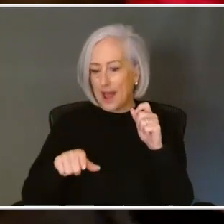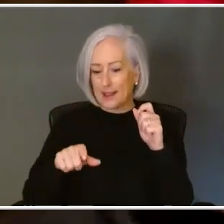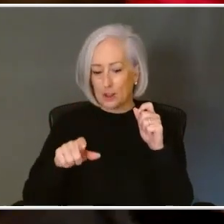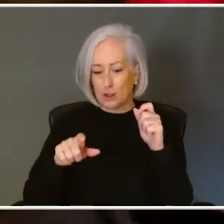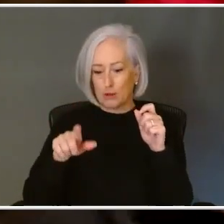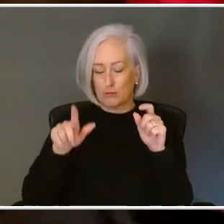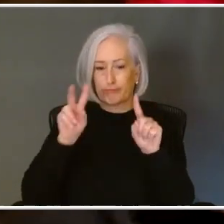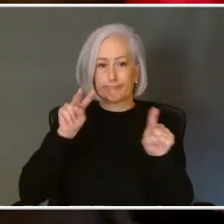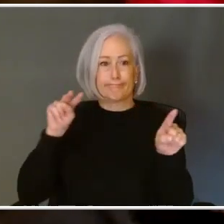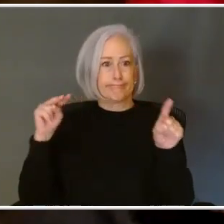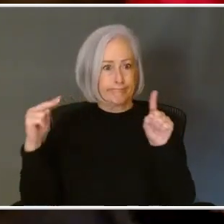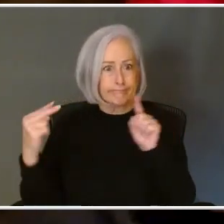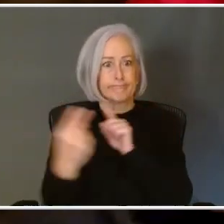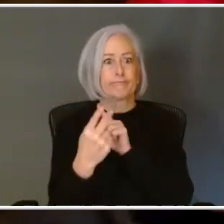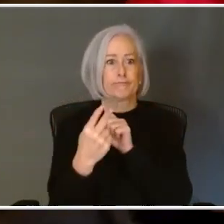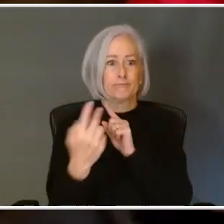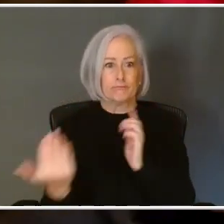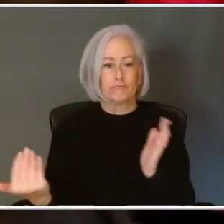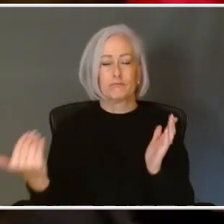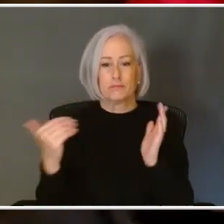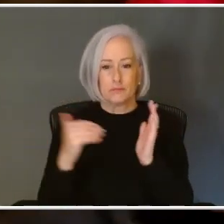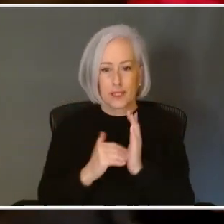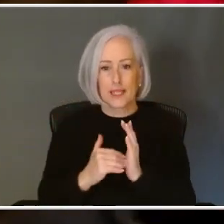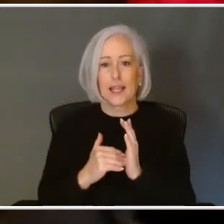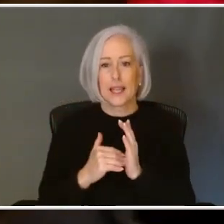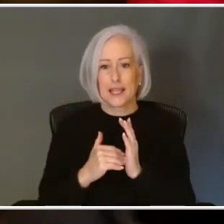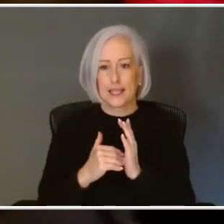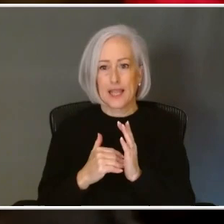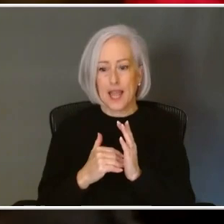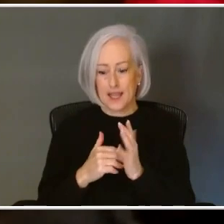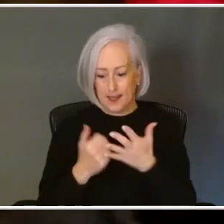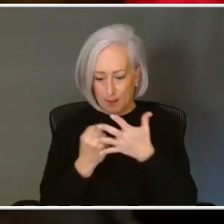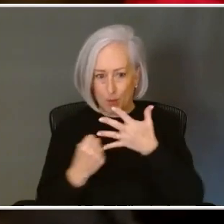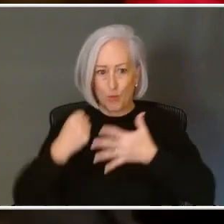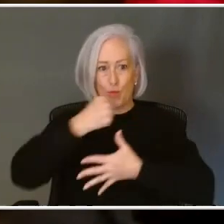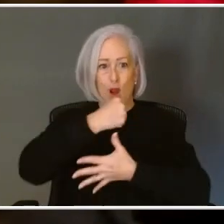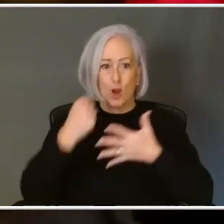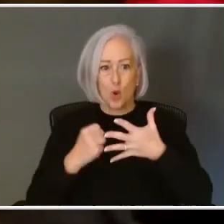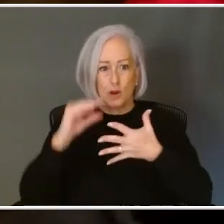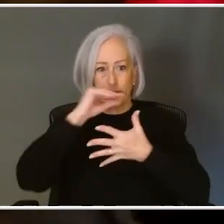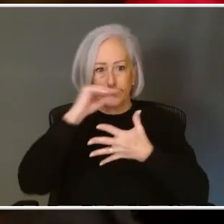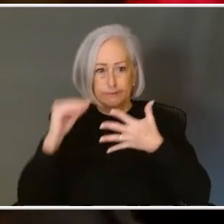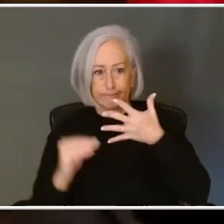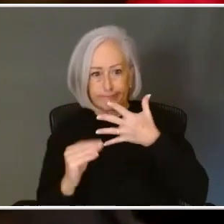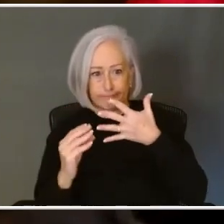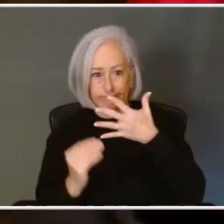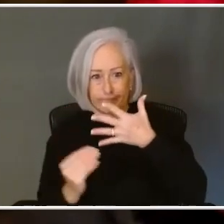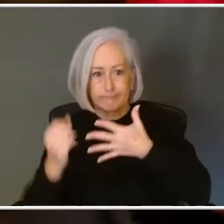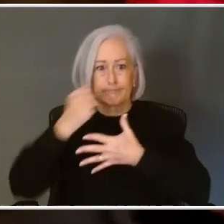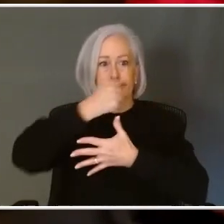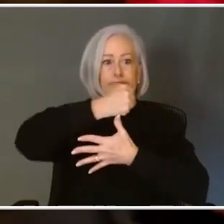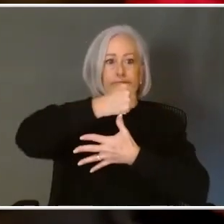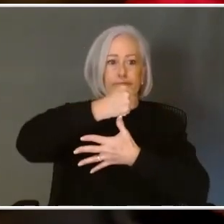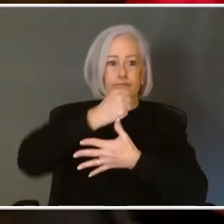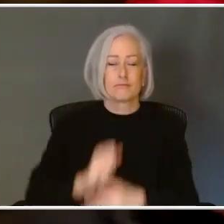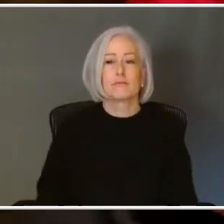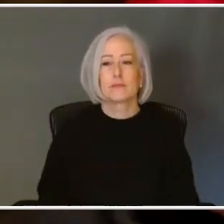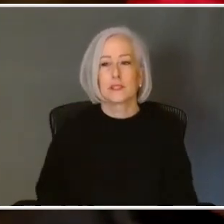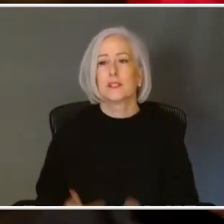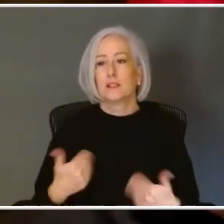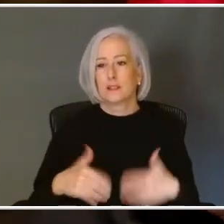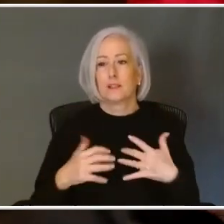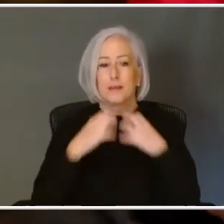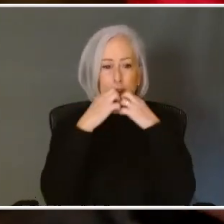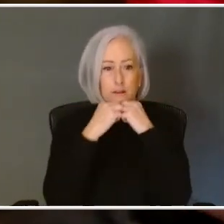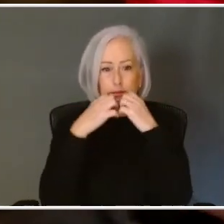kind of put different things in different priority slots. Certainly makes you cherish all